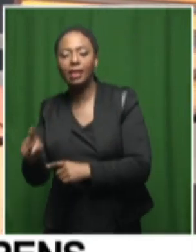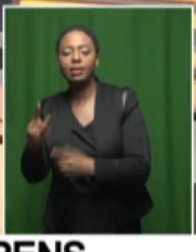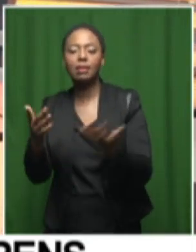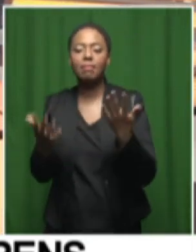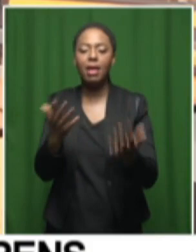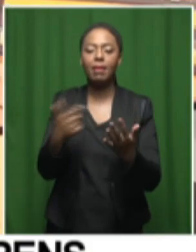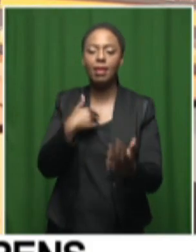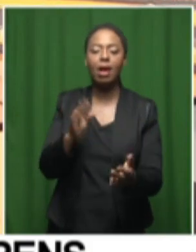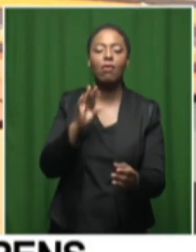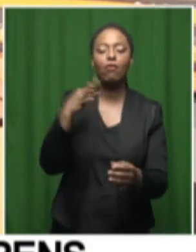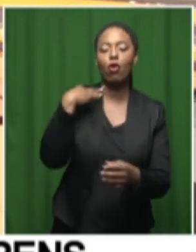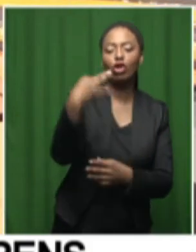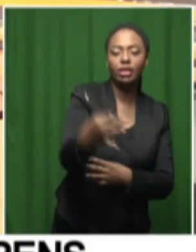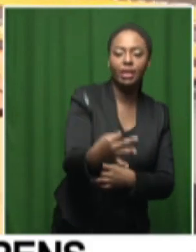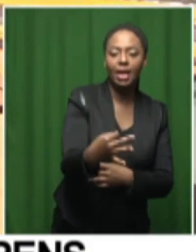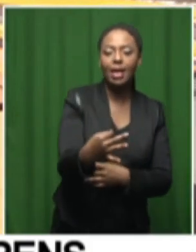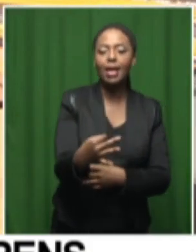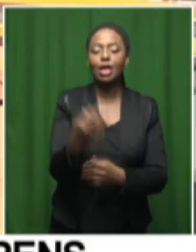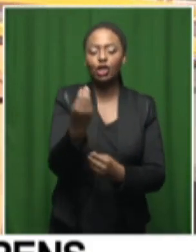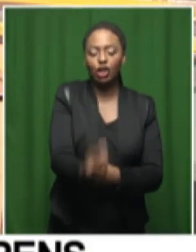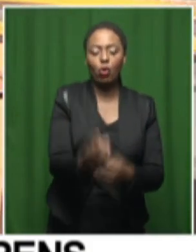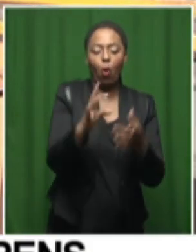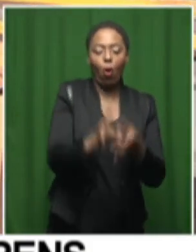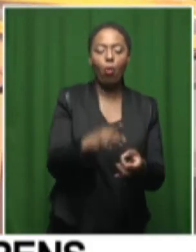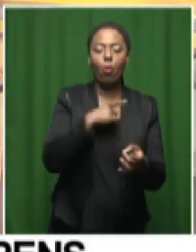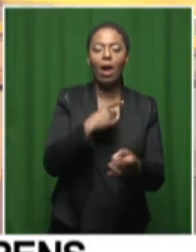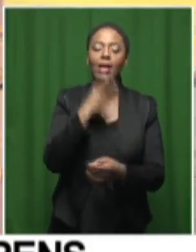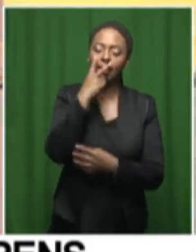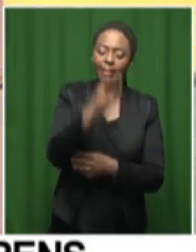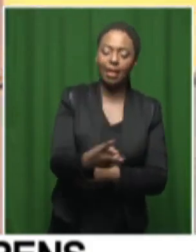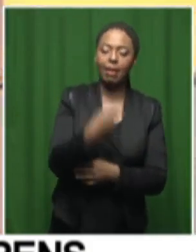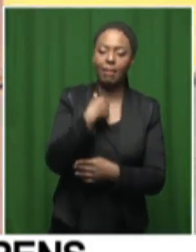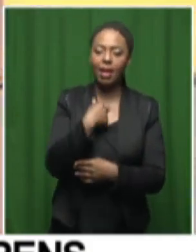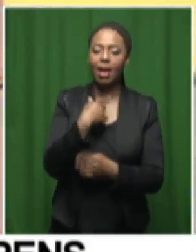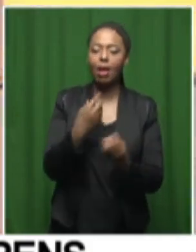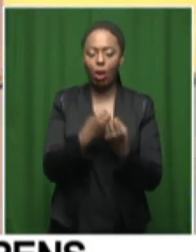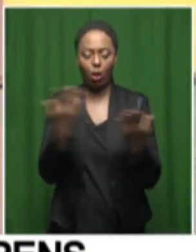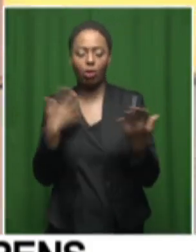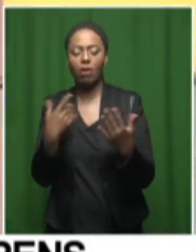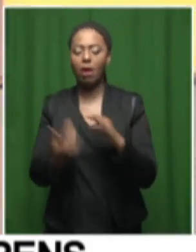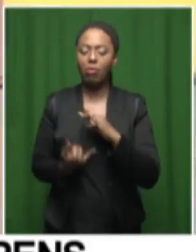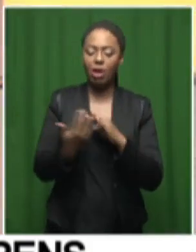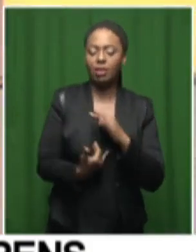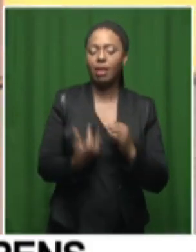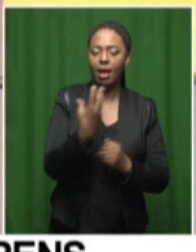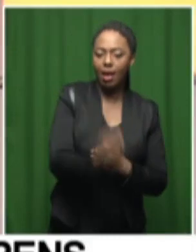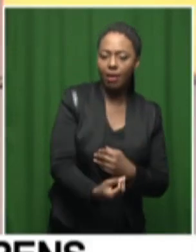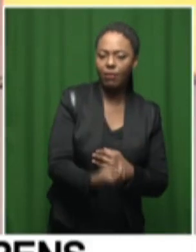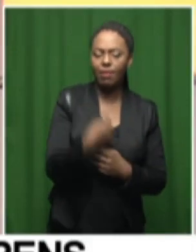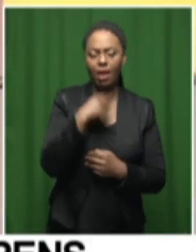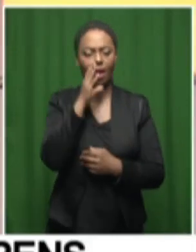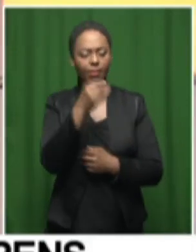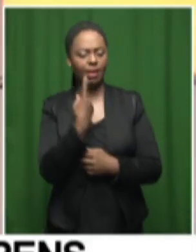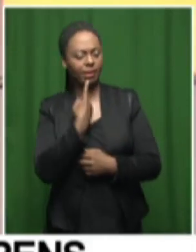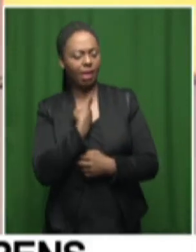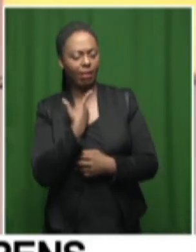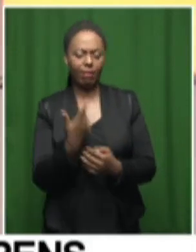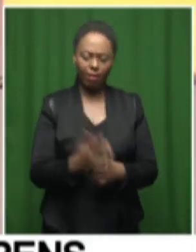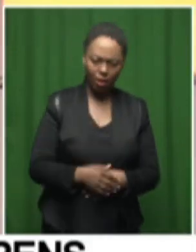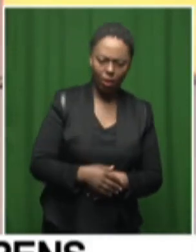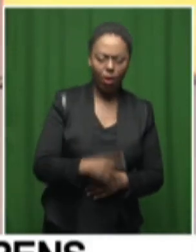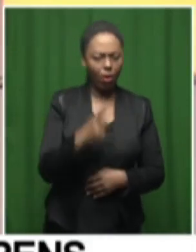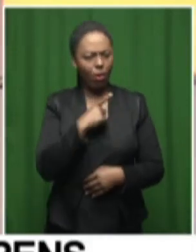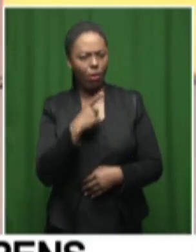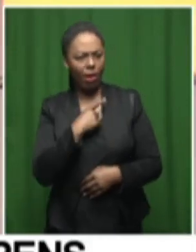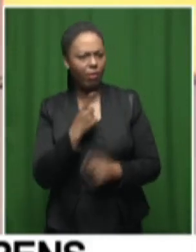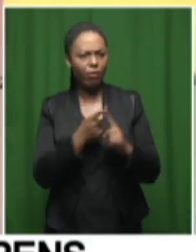home that's in Orlando because I have seen that I have so much. And you're like, where did this come from? And it's like, no, I mean, you